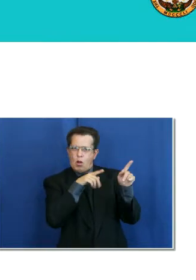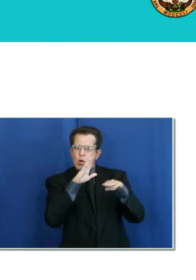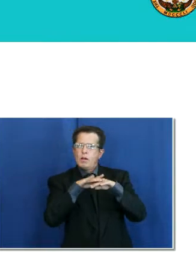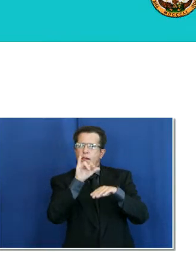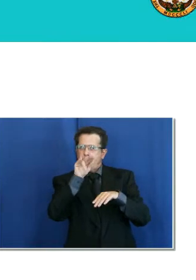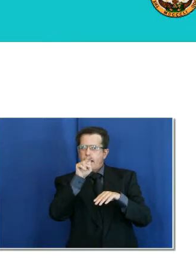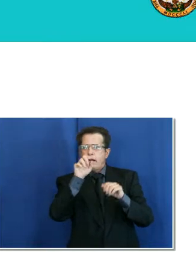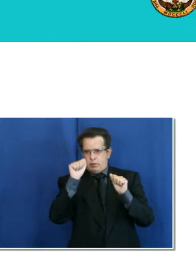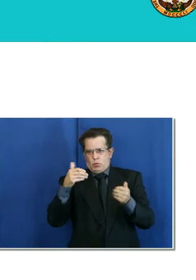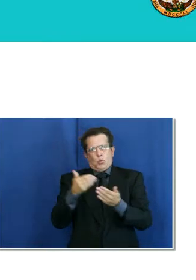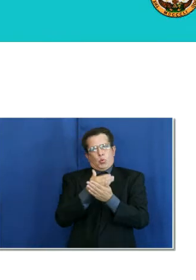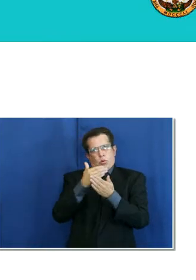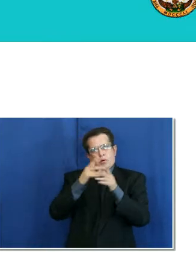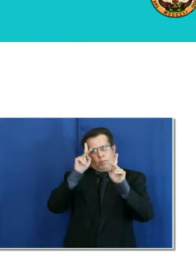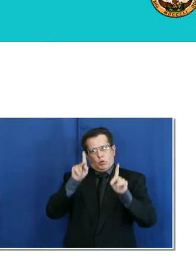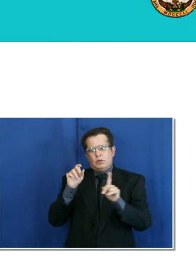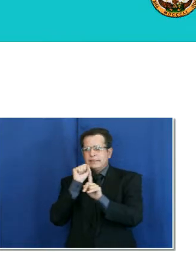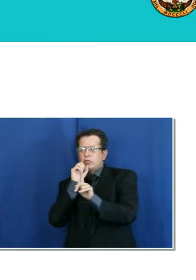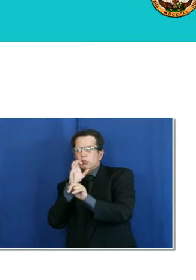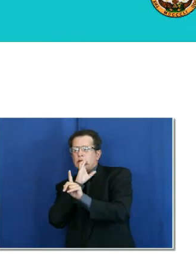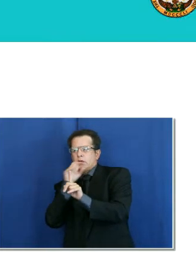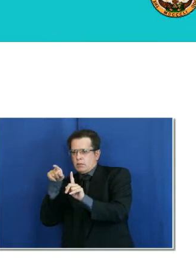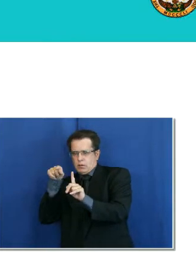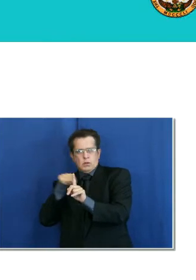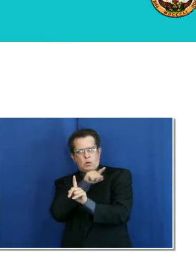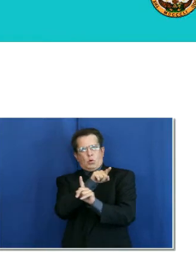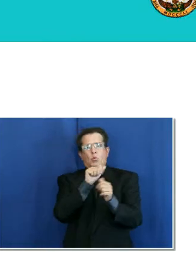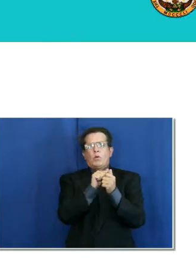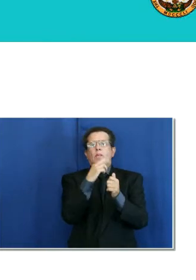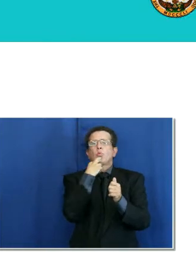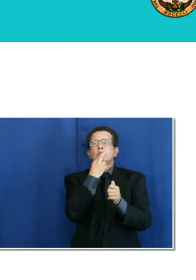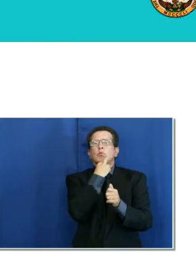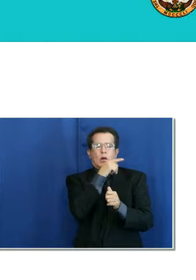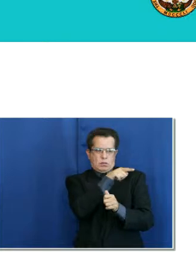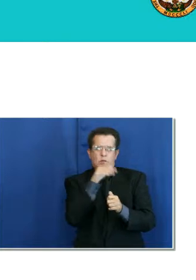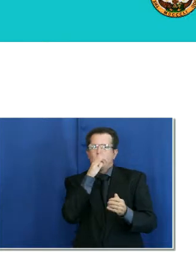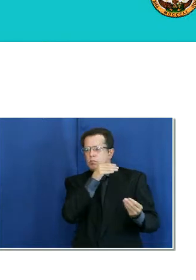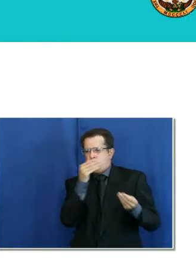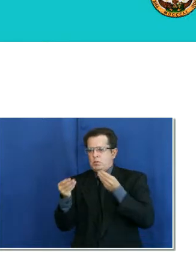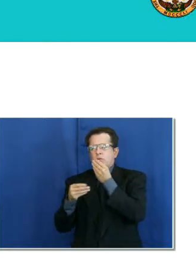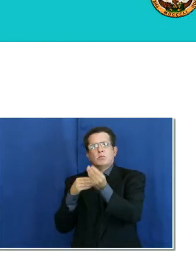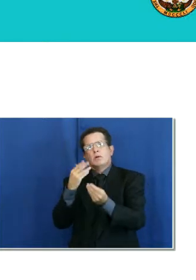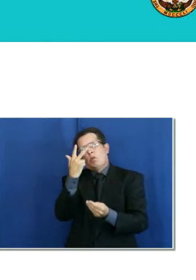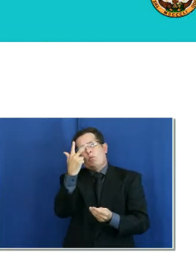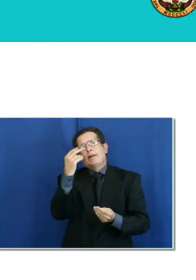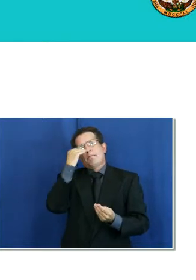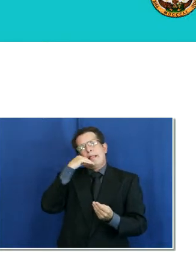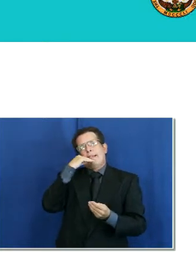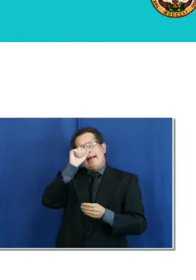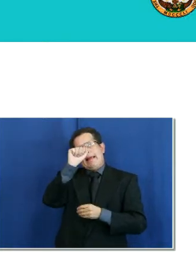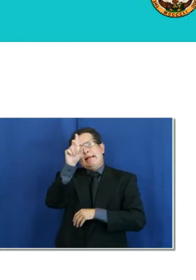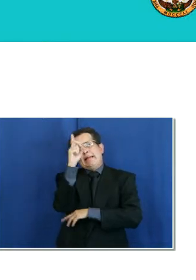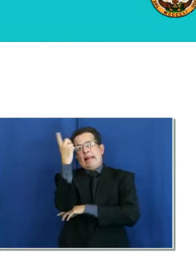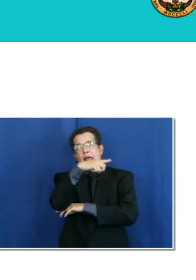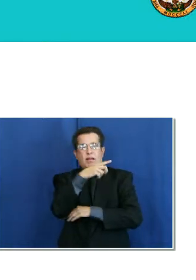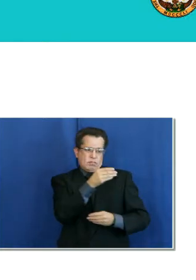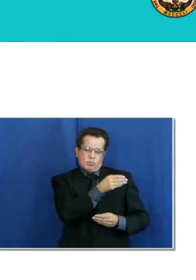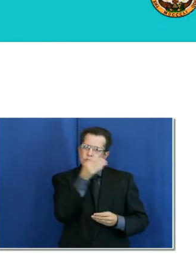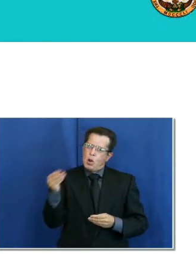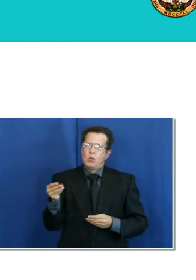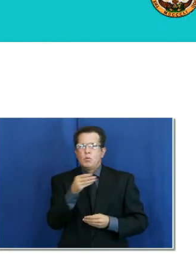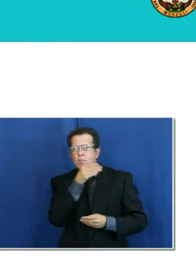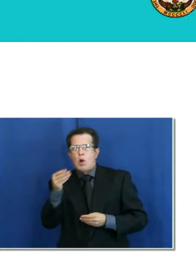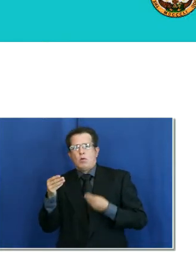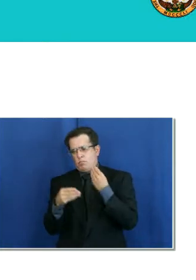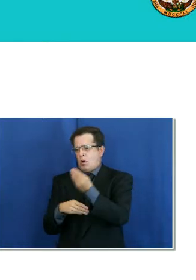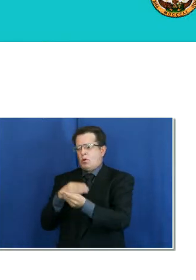These new participants will be paired with a local restaurant and will receive 3 nutritious and tasty meals a day. In